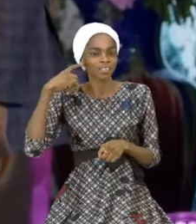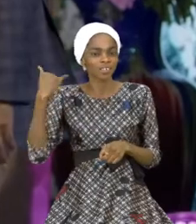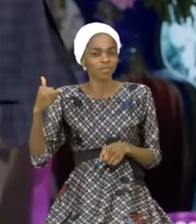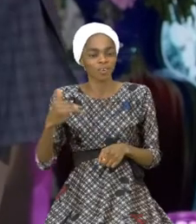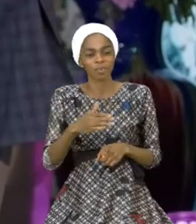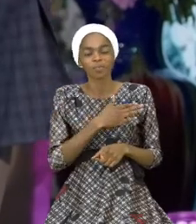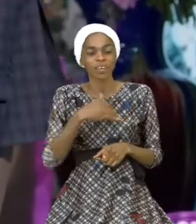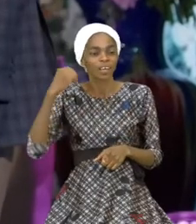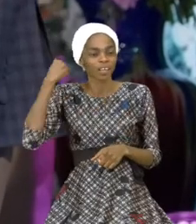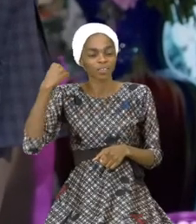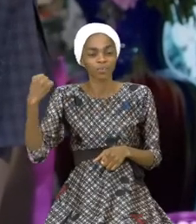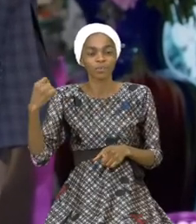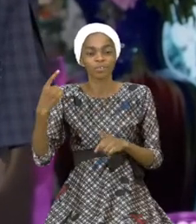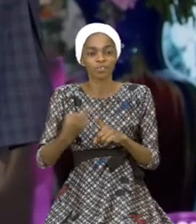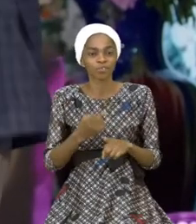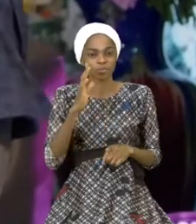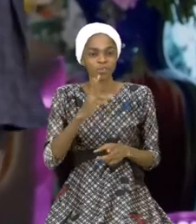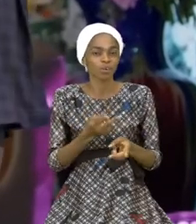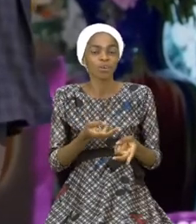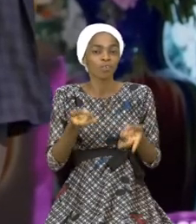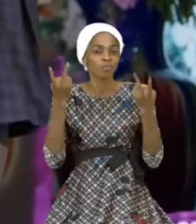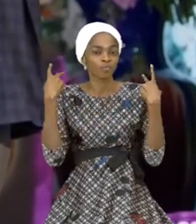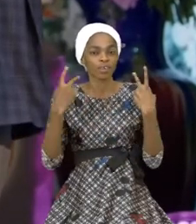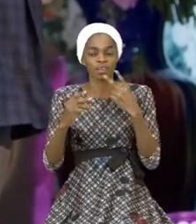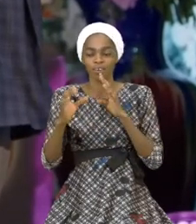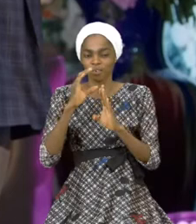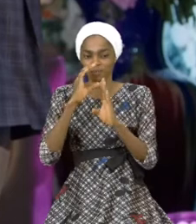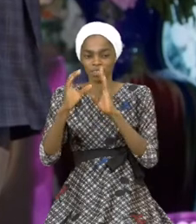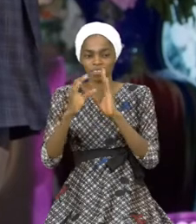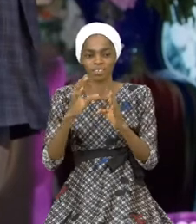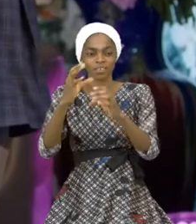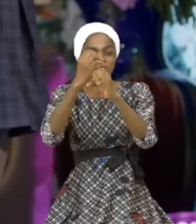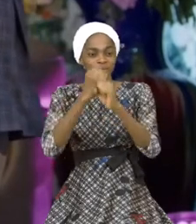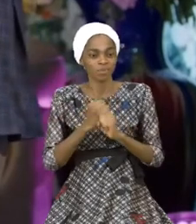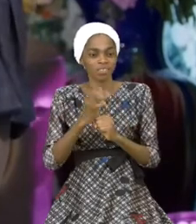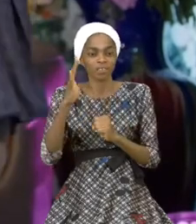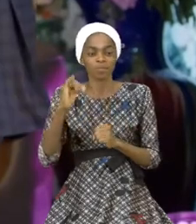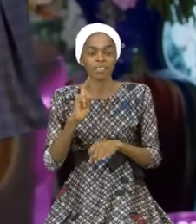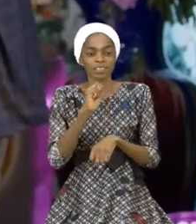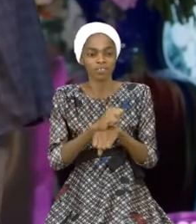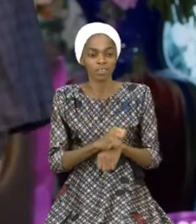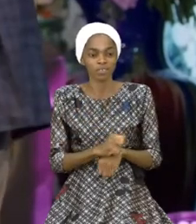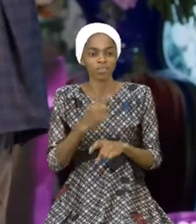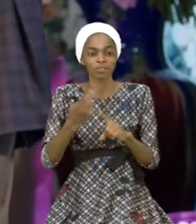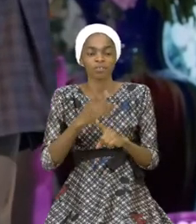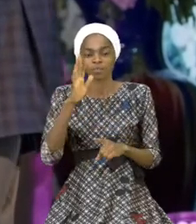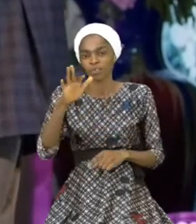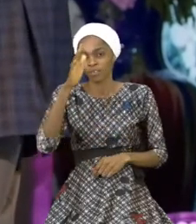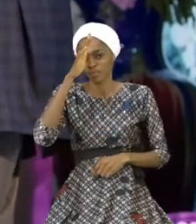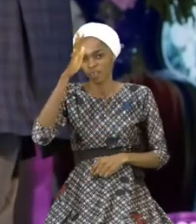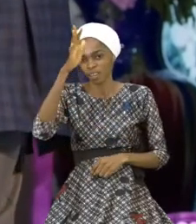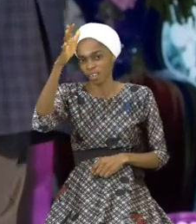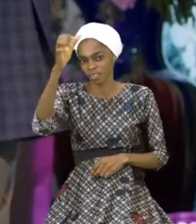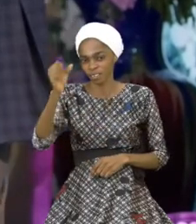from your vain conversation received by tradition from your fathers. Look at verse